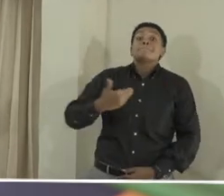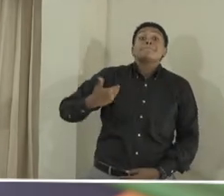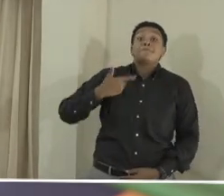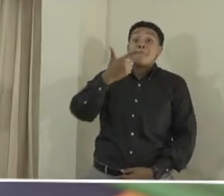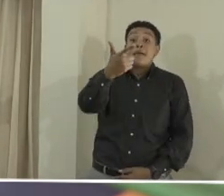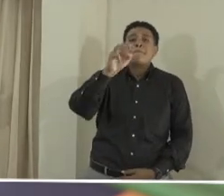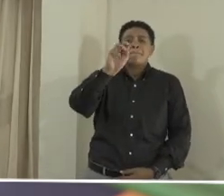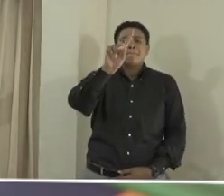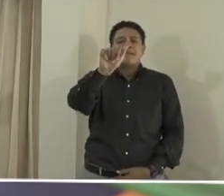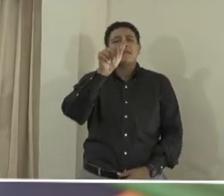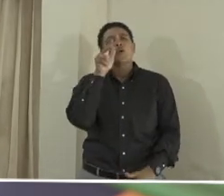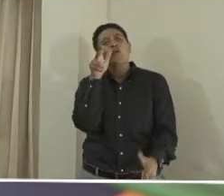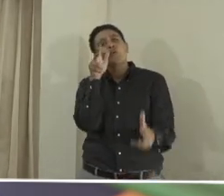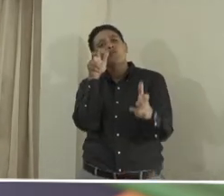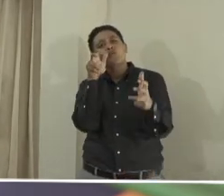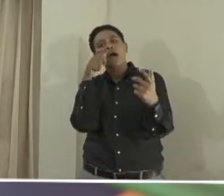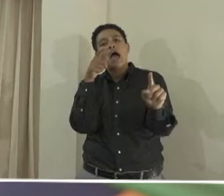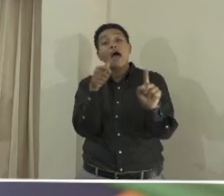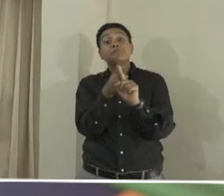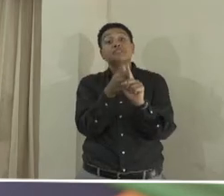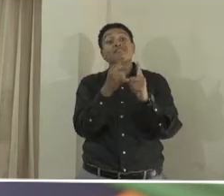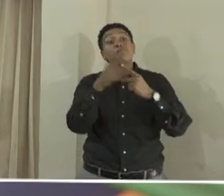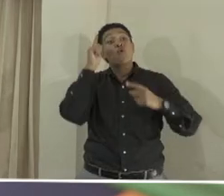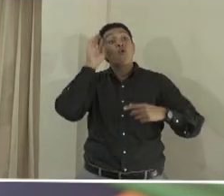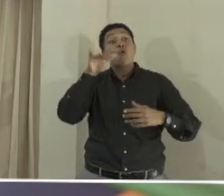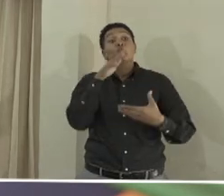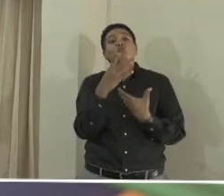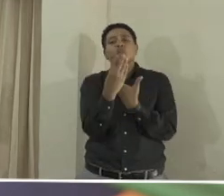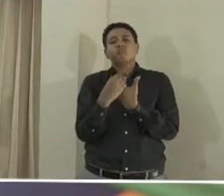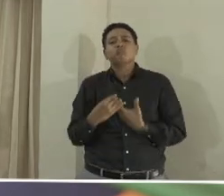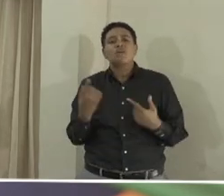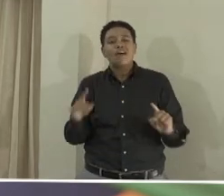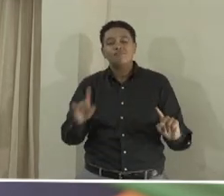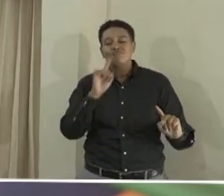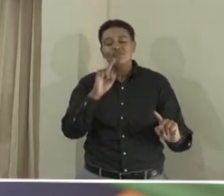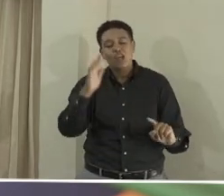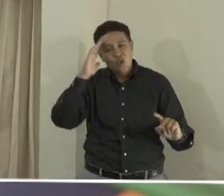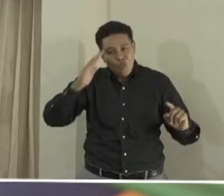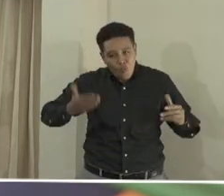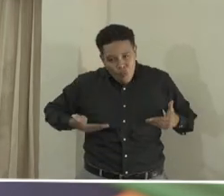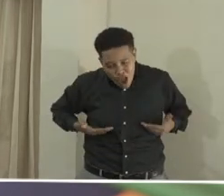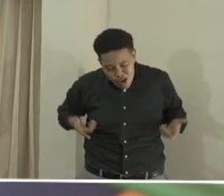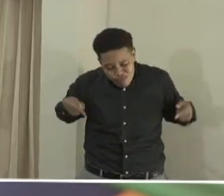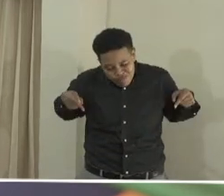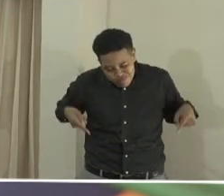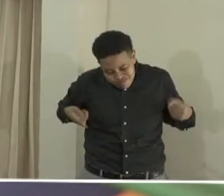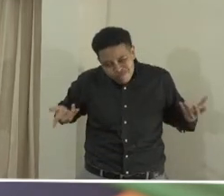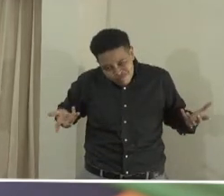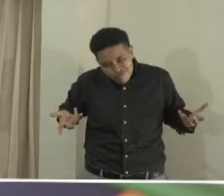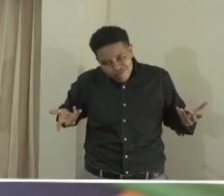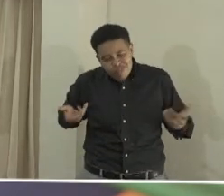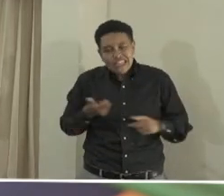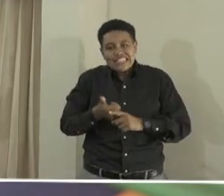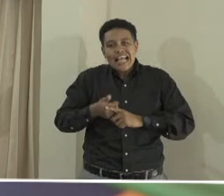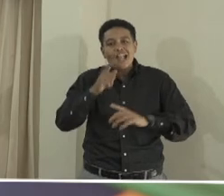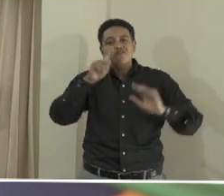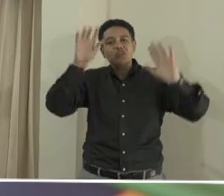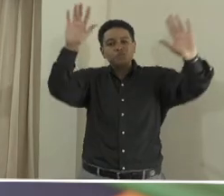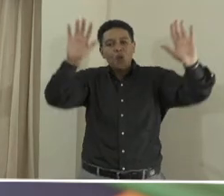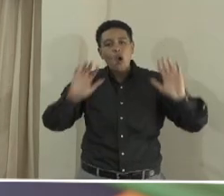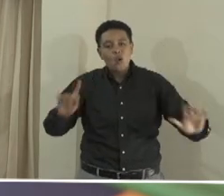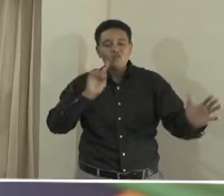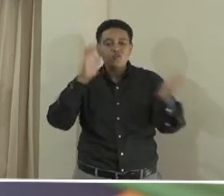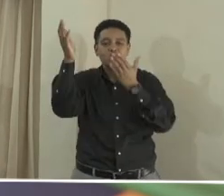members of the media, and everyone, welcome to this great